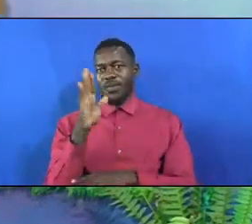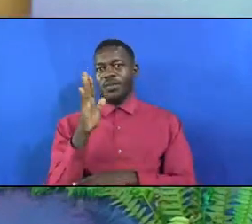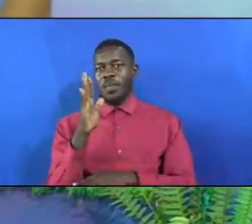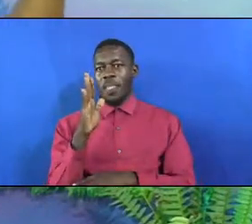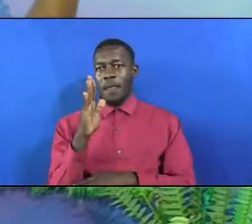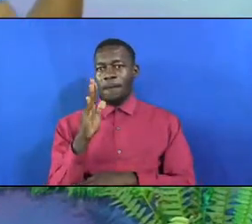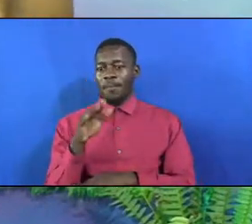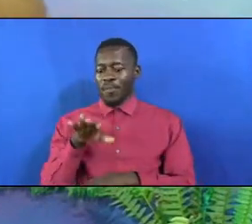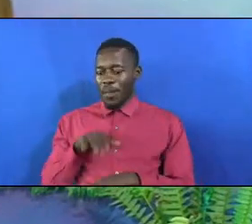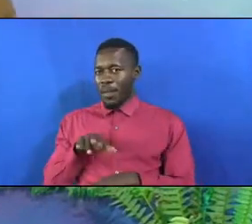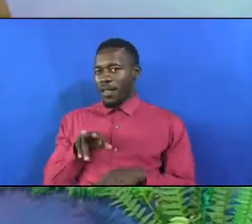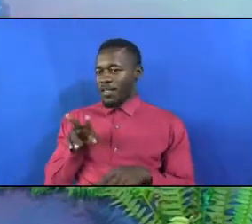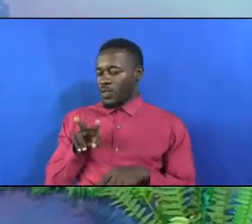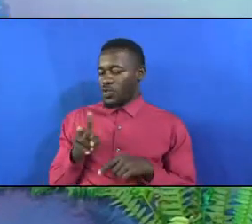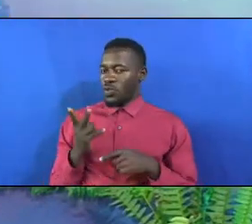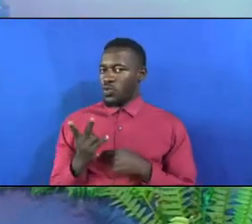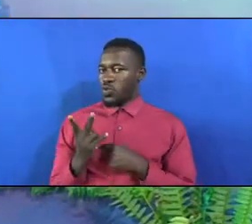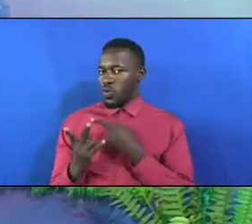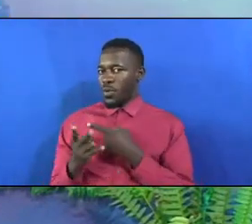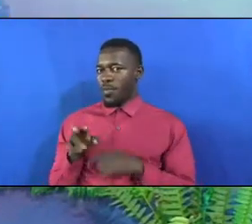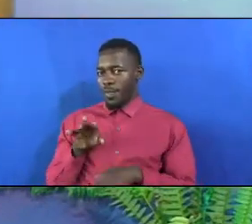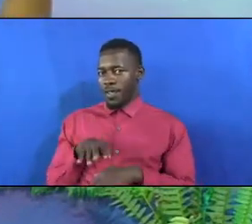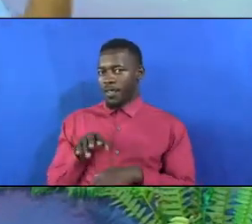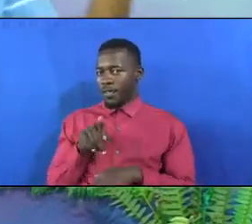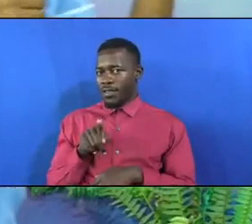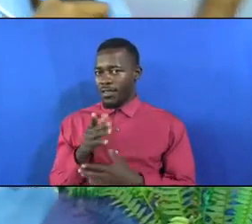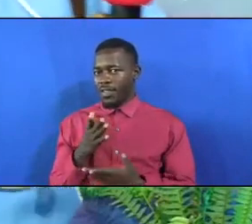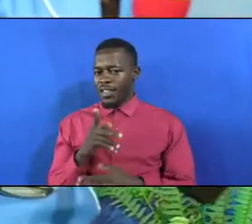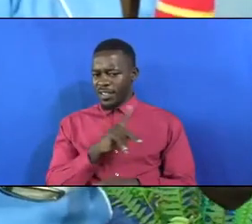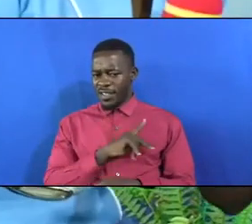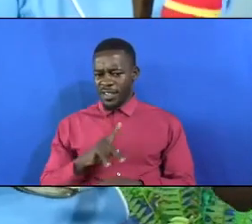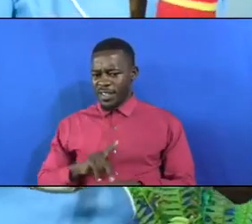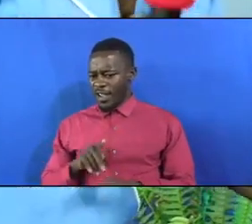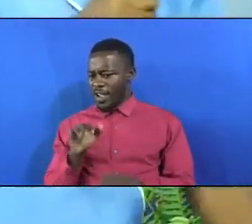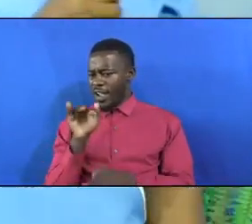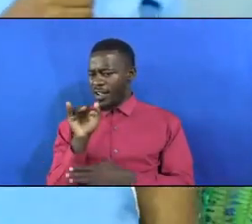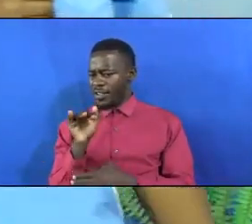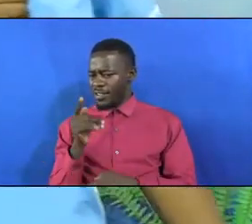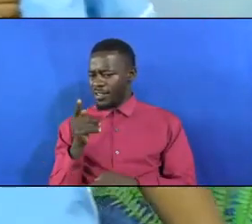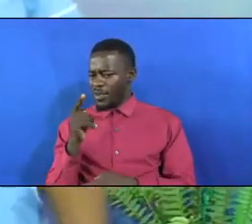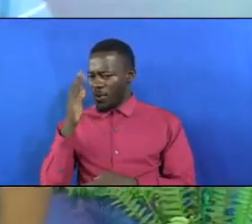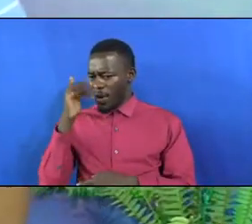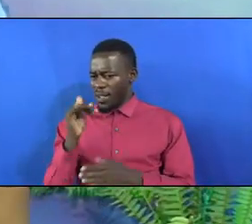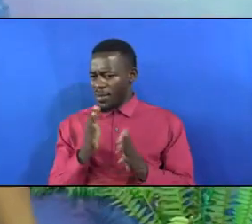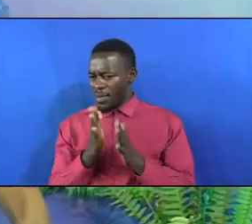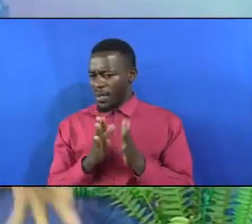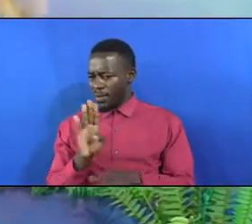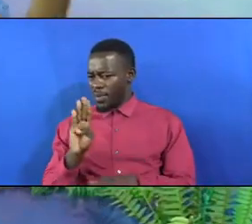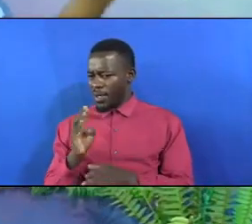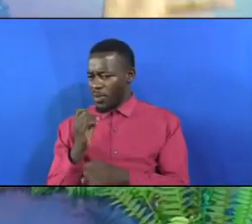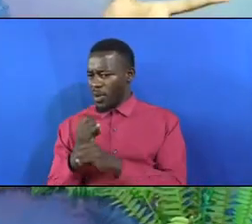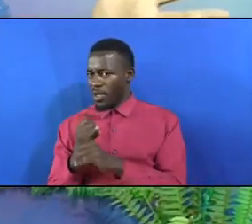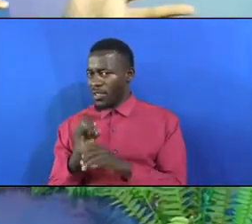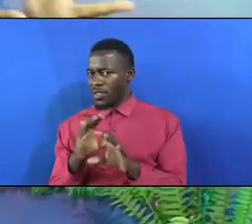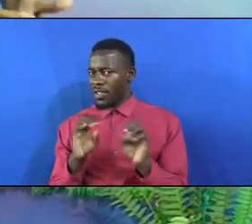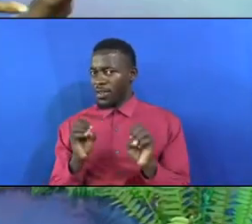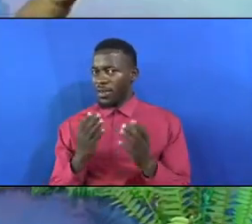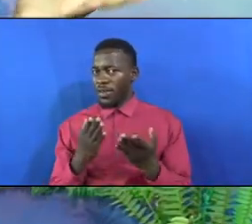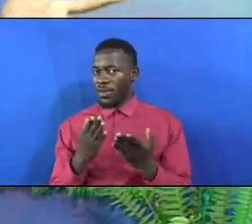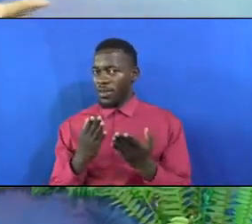wisdom, they knew the king must question, why is plan B not working? We all